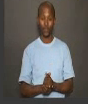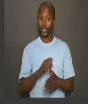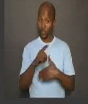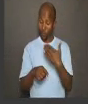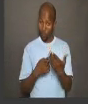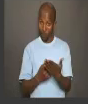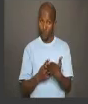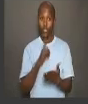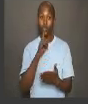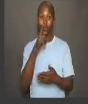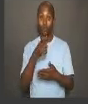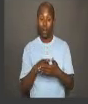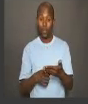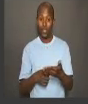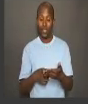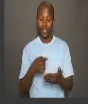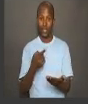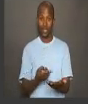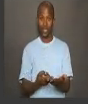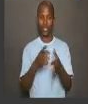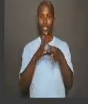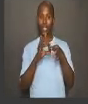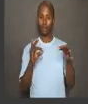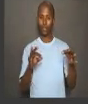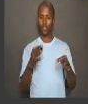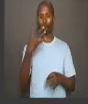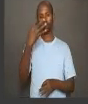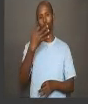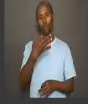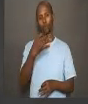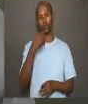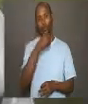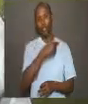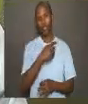So the truth value of this statement is false.